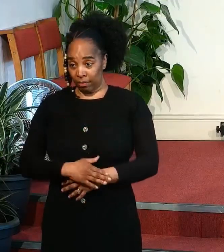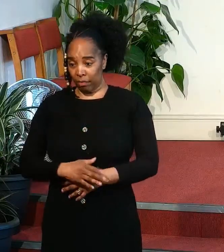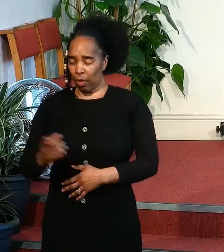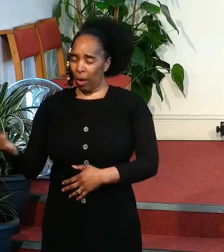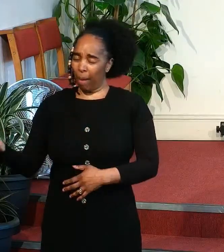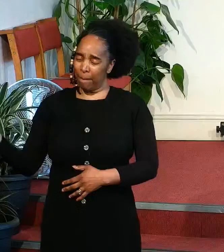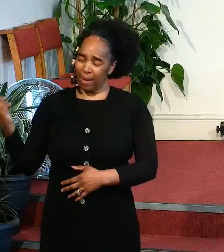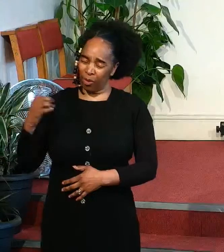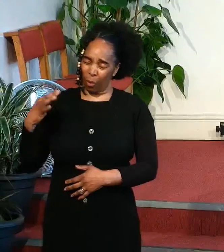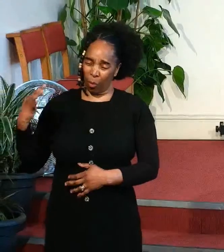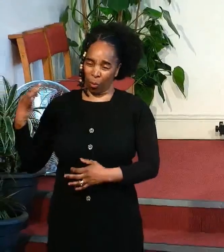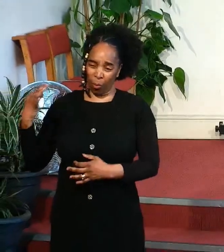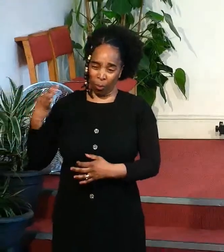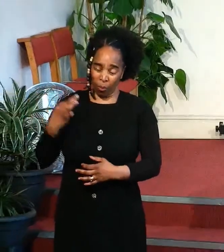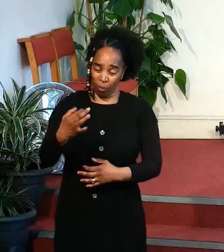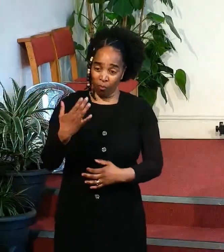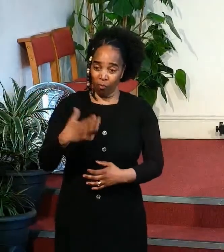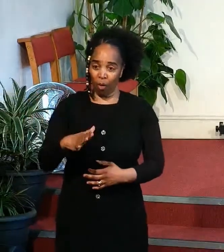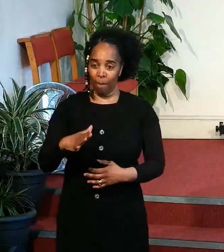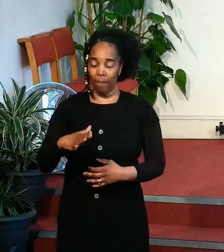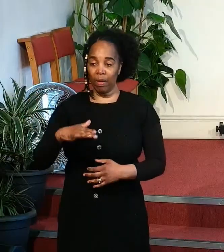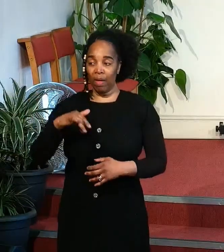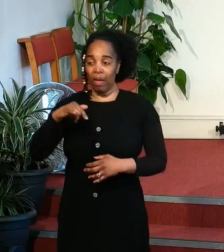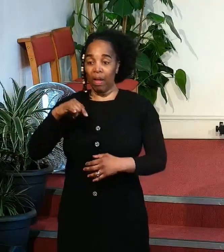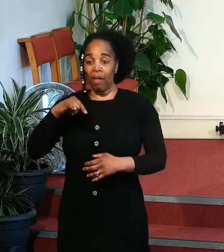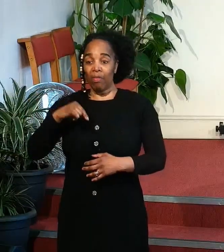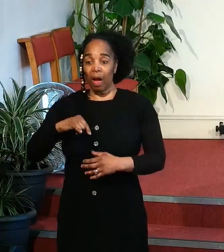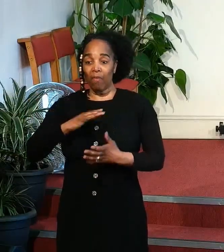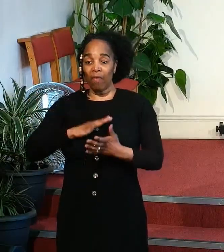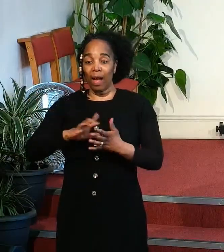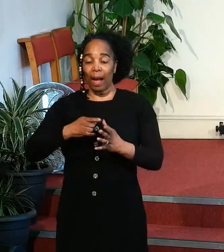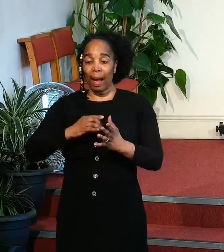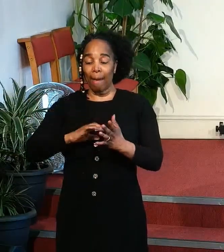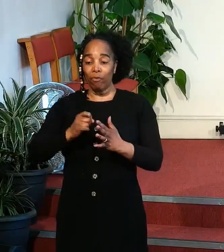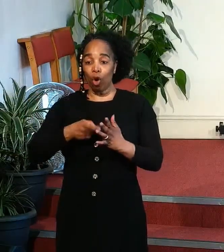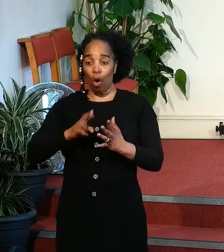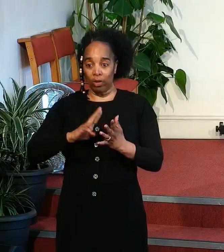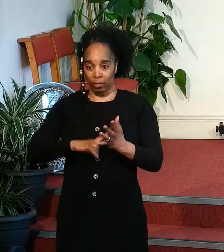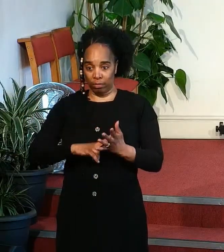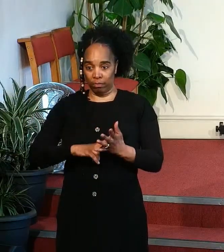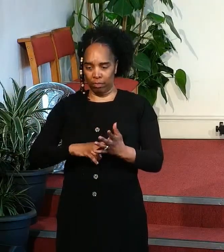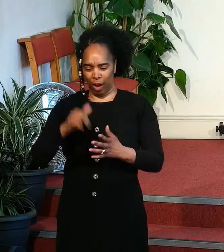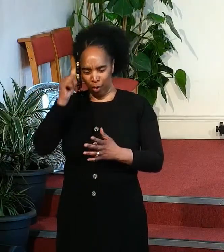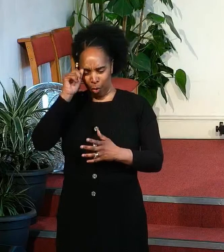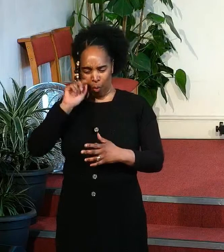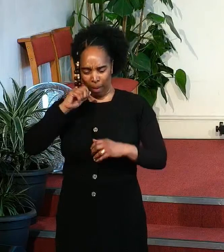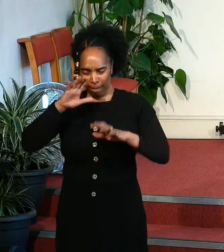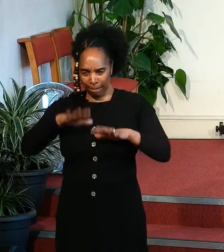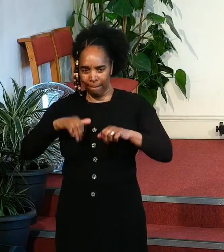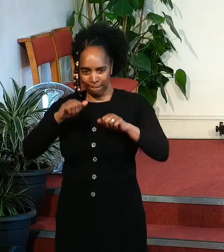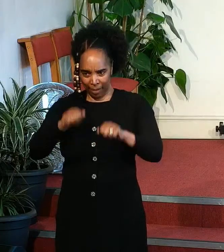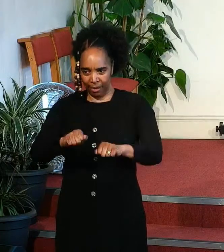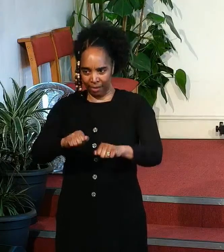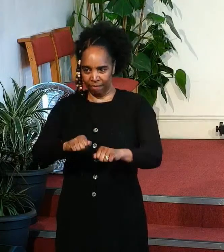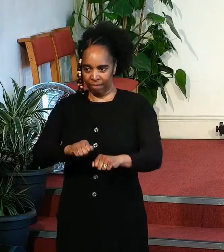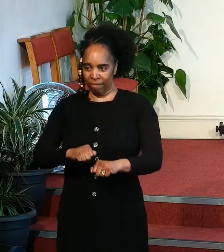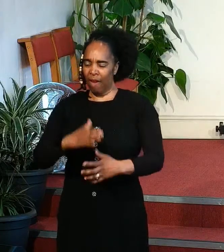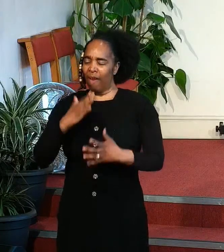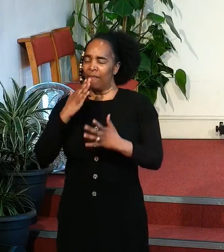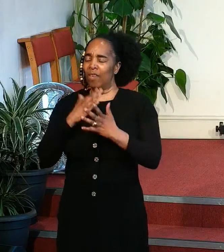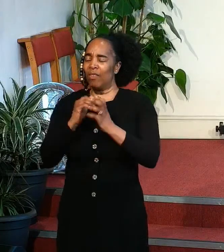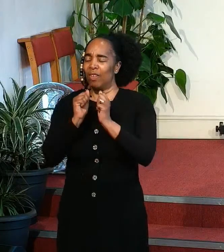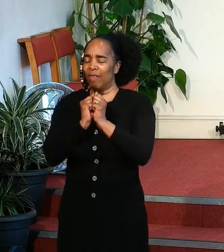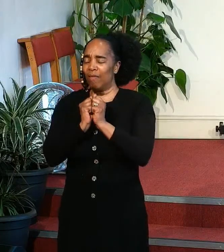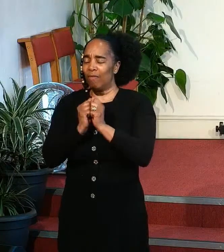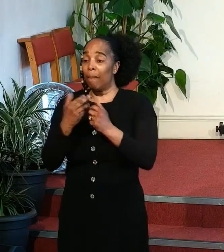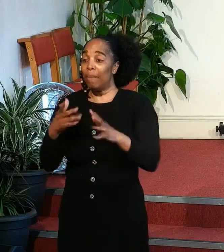coming all the way from Southampton. Thank you. I know we're going to be blessed. And we're very, very grateful that